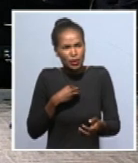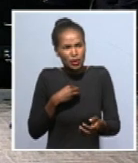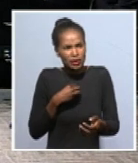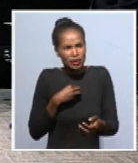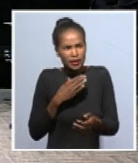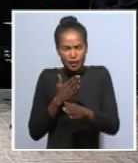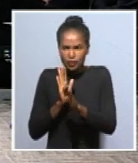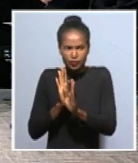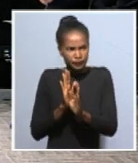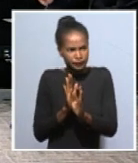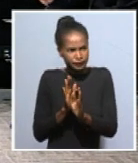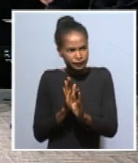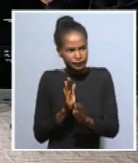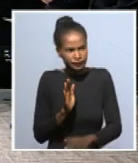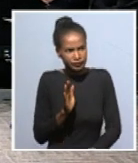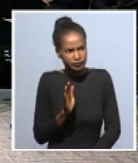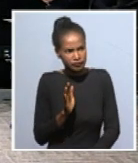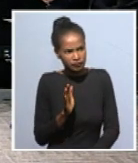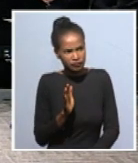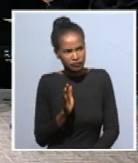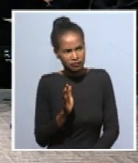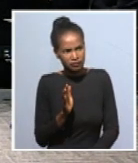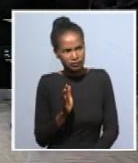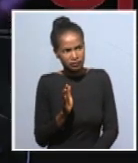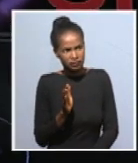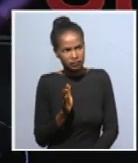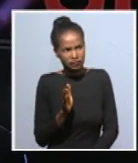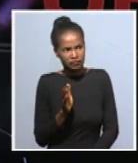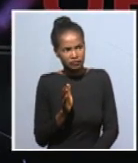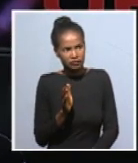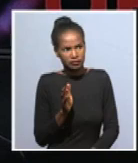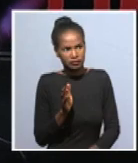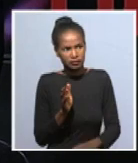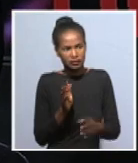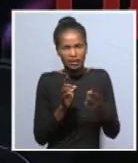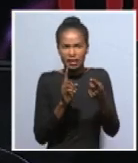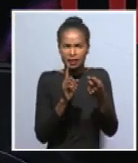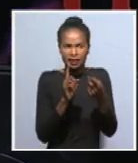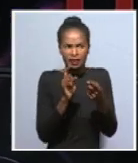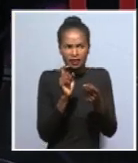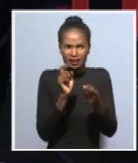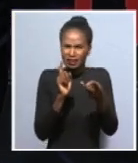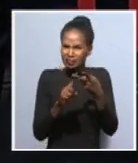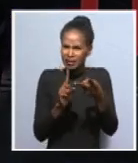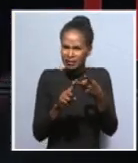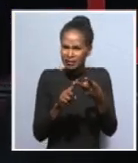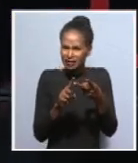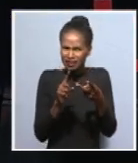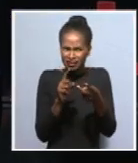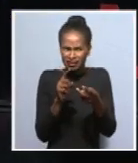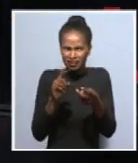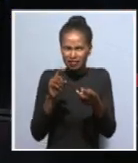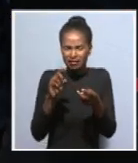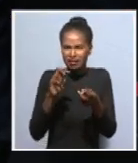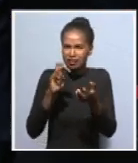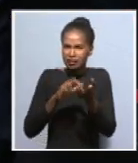before you go, Fanuel. Is that question clear, Mr. Nkimbo? Yeah, These questions are clear. The first part is clear. The second part about collateral